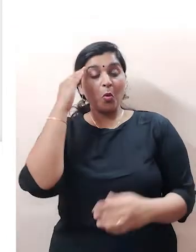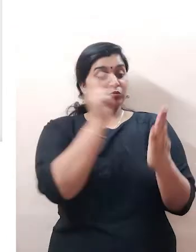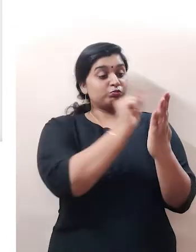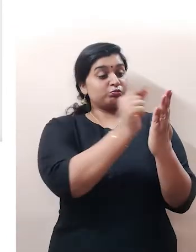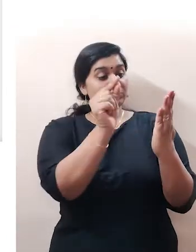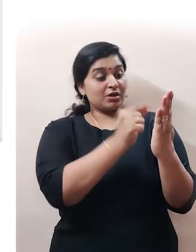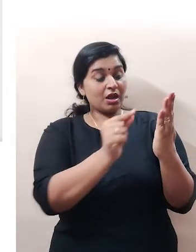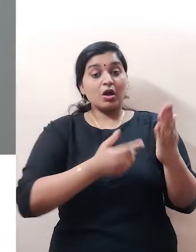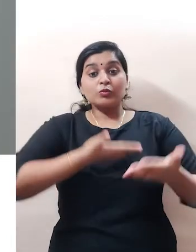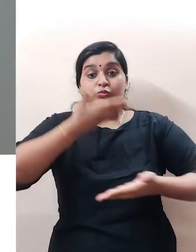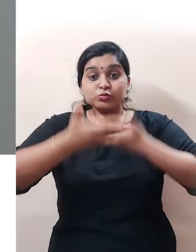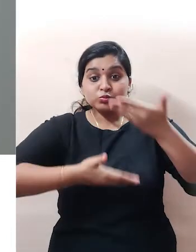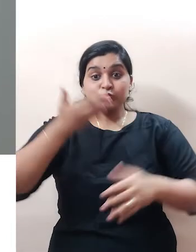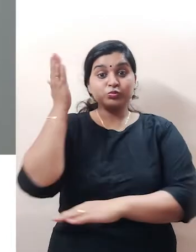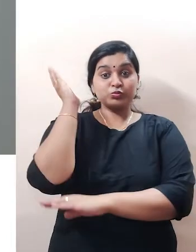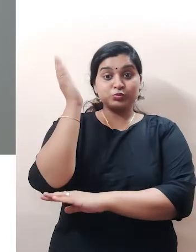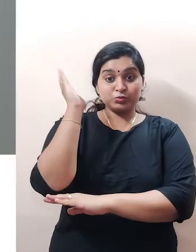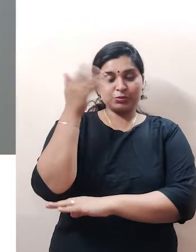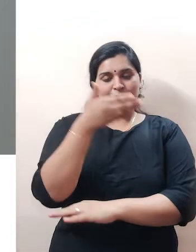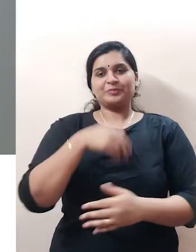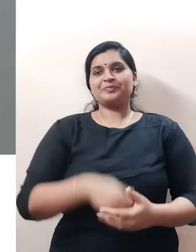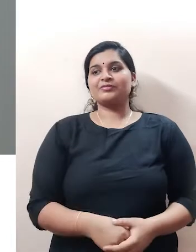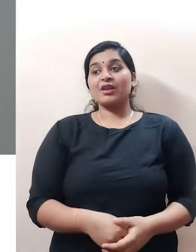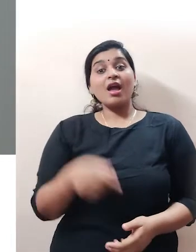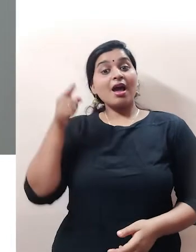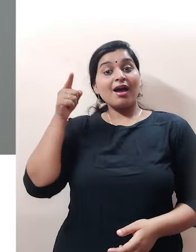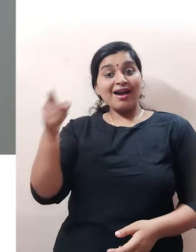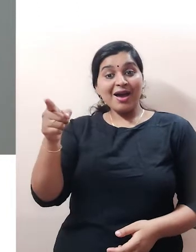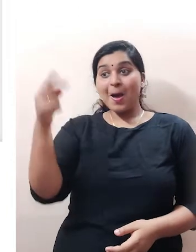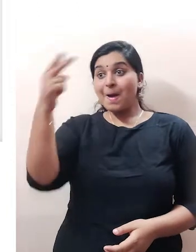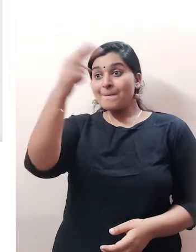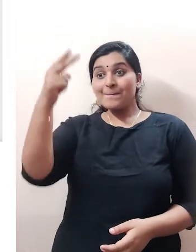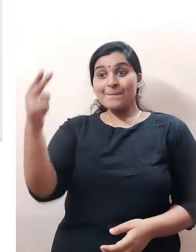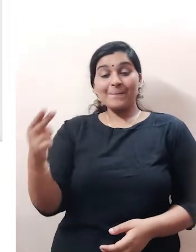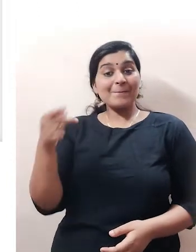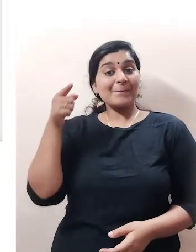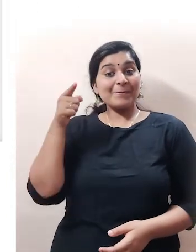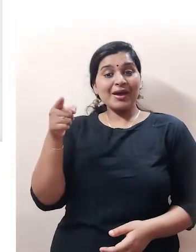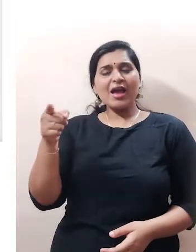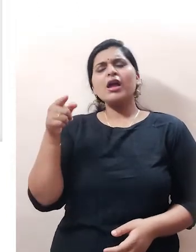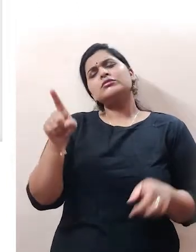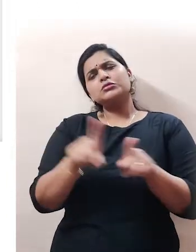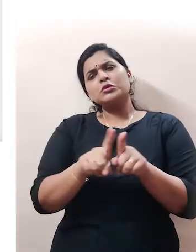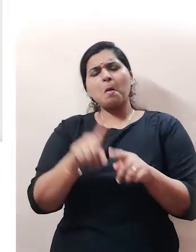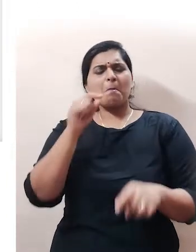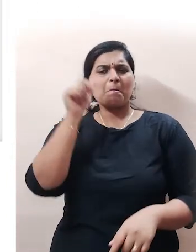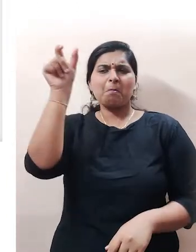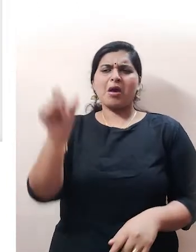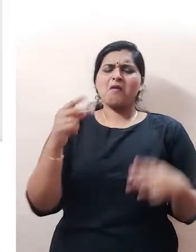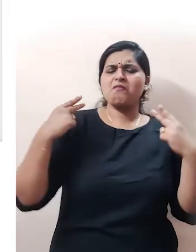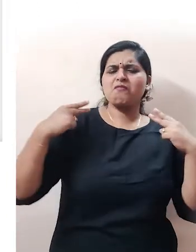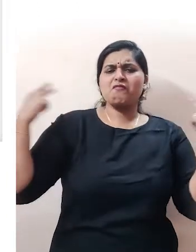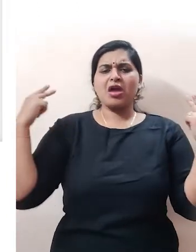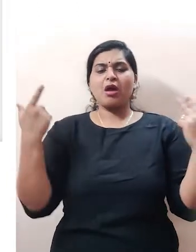historian. Henri Matisse made many innovations in the areas of painting, drawing, printmaking,